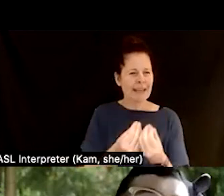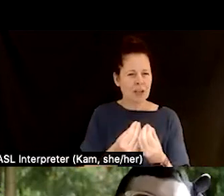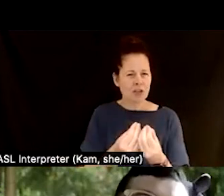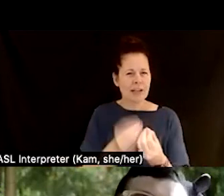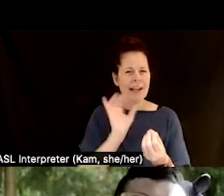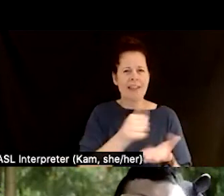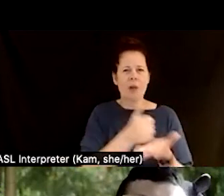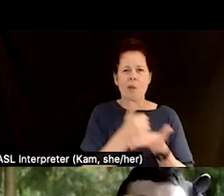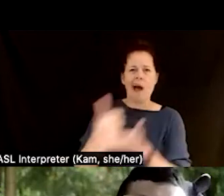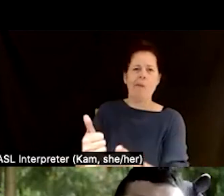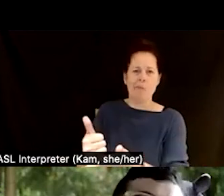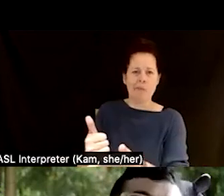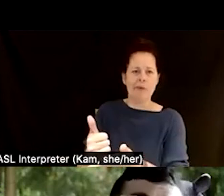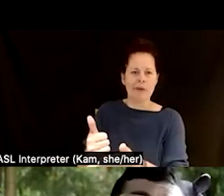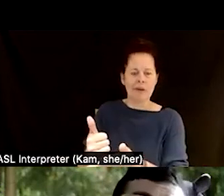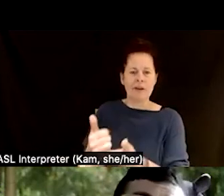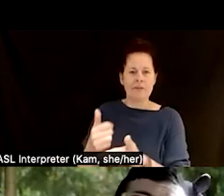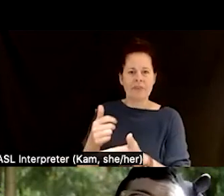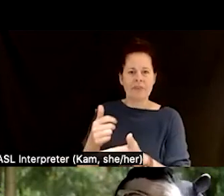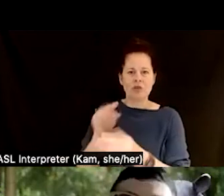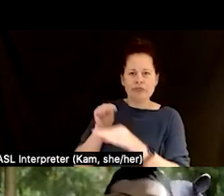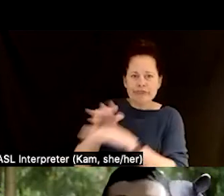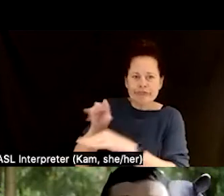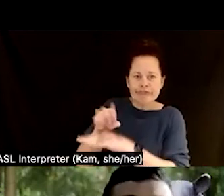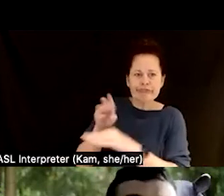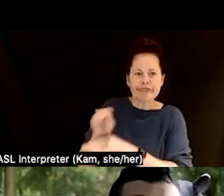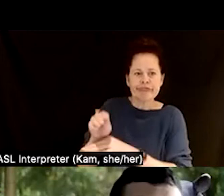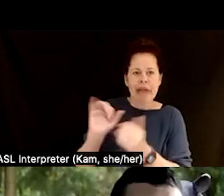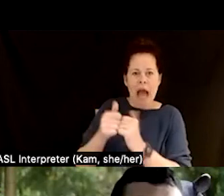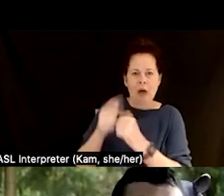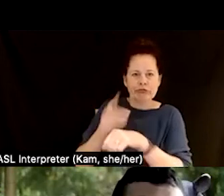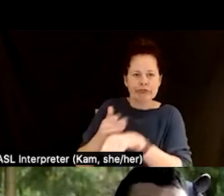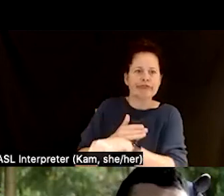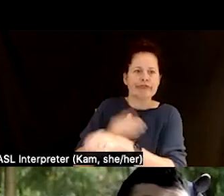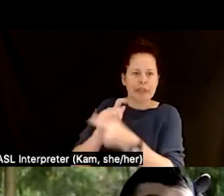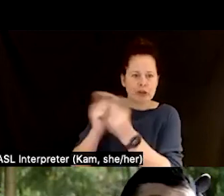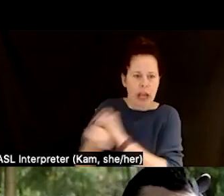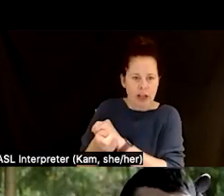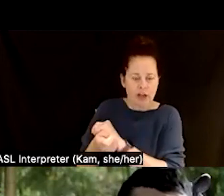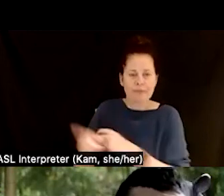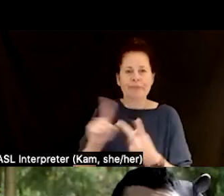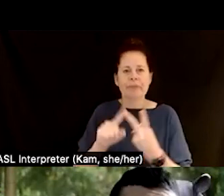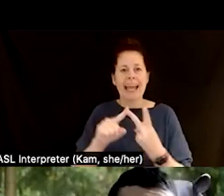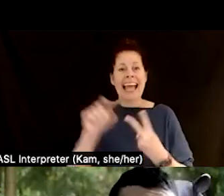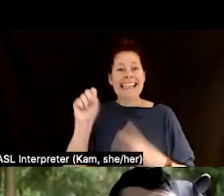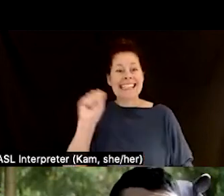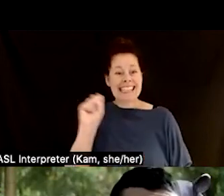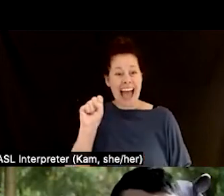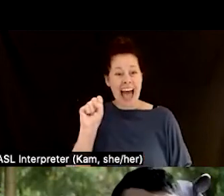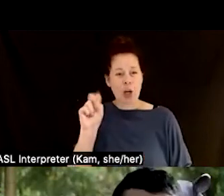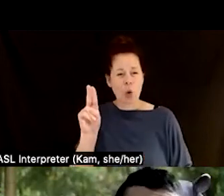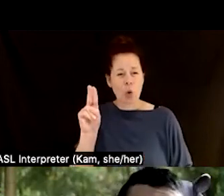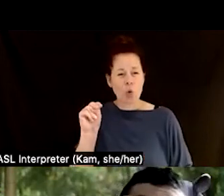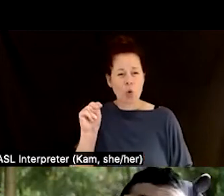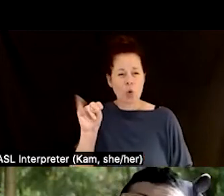help affect the changes that you want to make. There's another one, there's the Seattle Universal Design Council is a